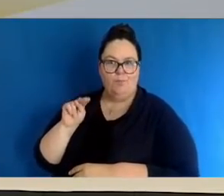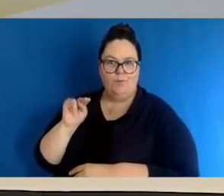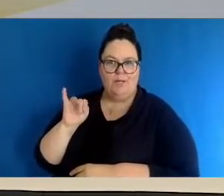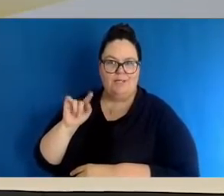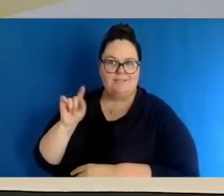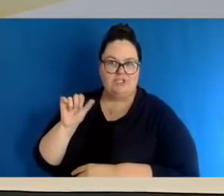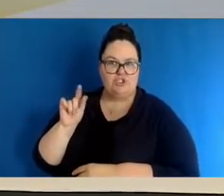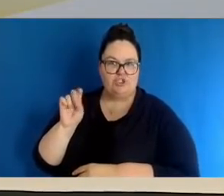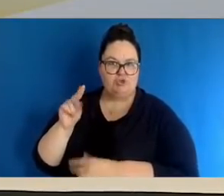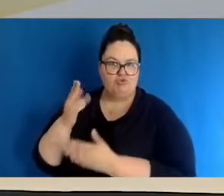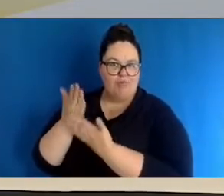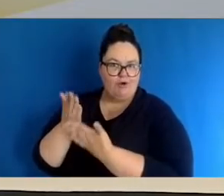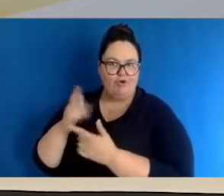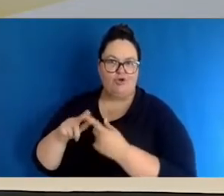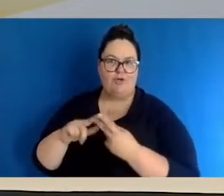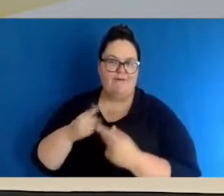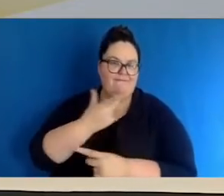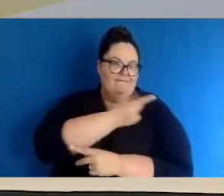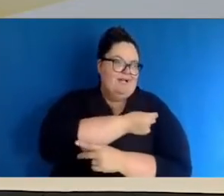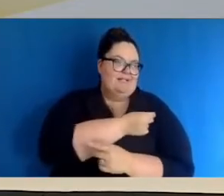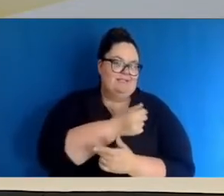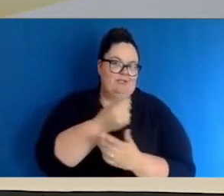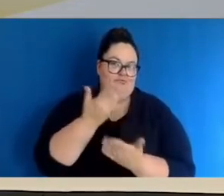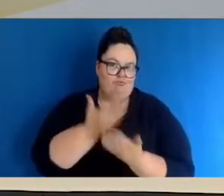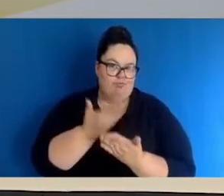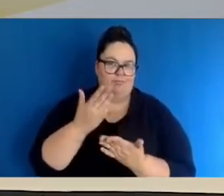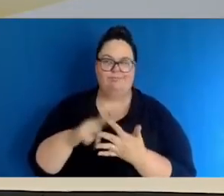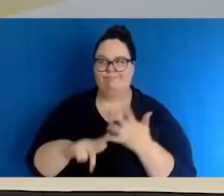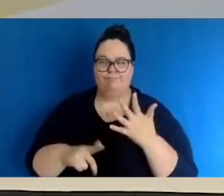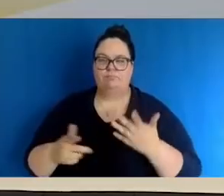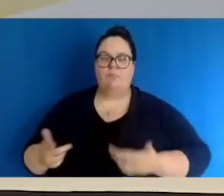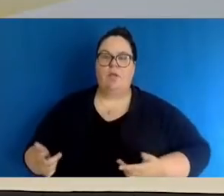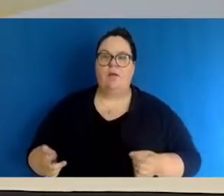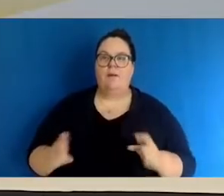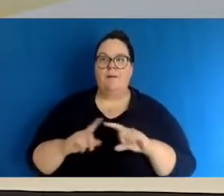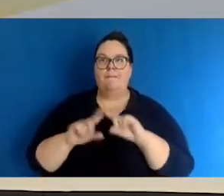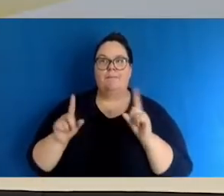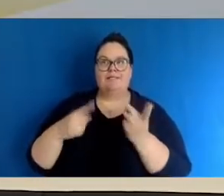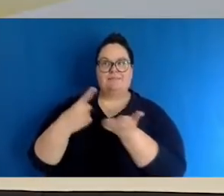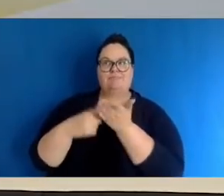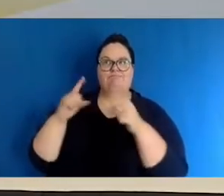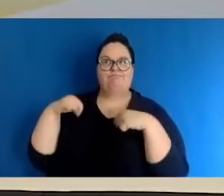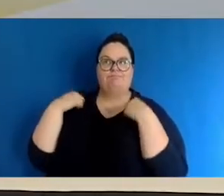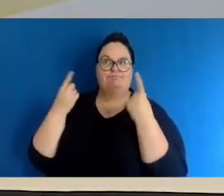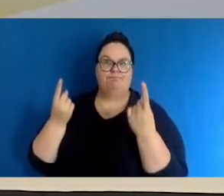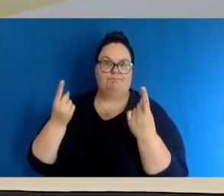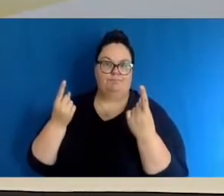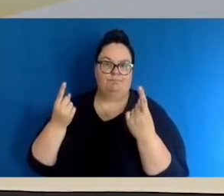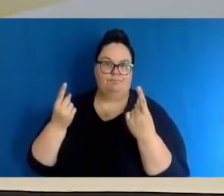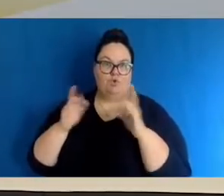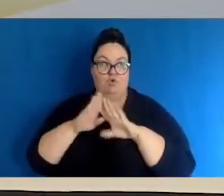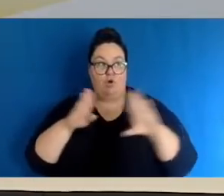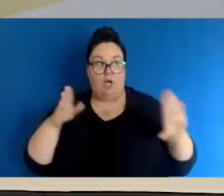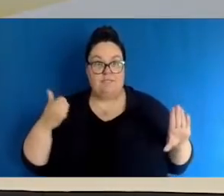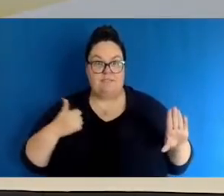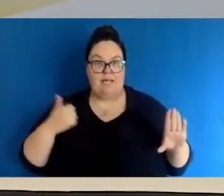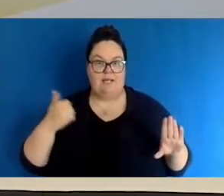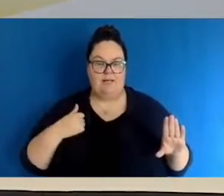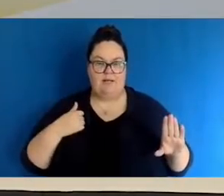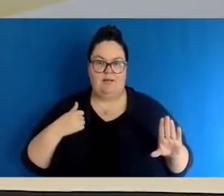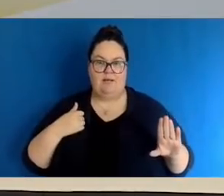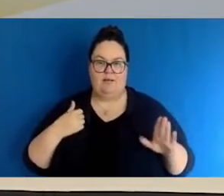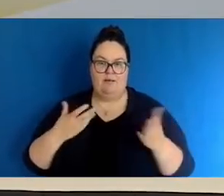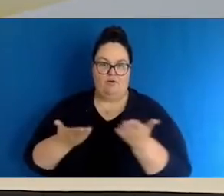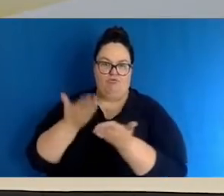there's discussion that has been underway for a number of months with regards to a national vaccine record